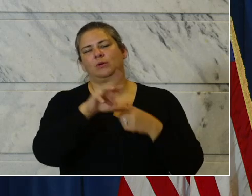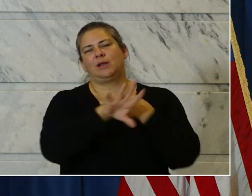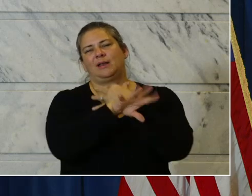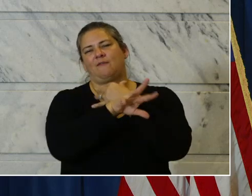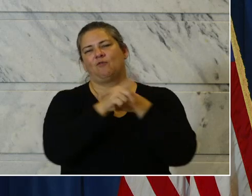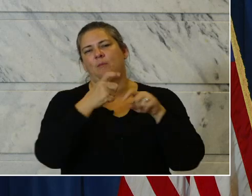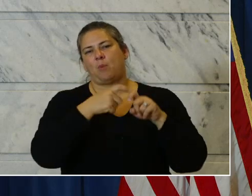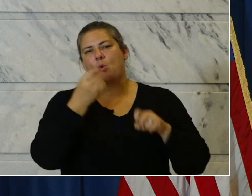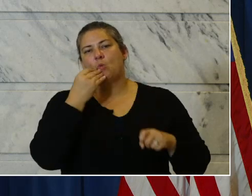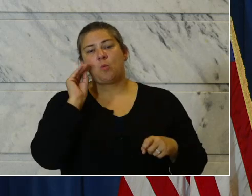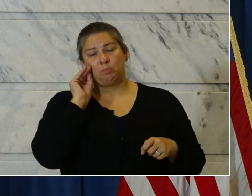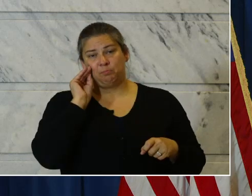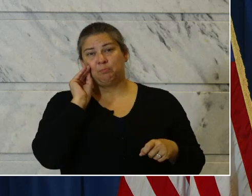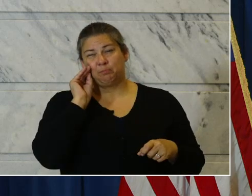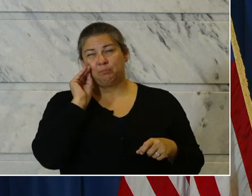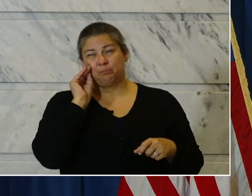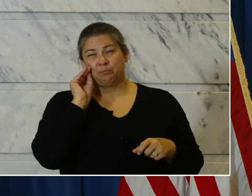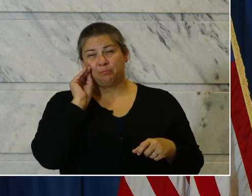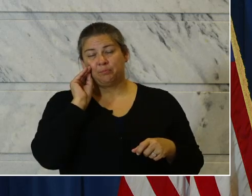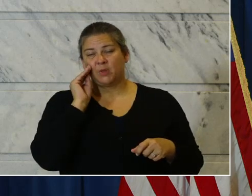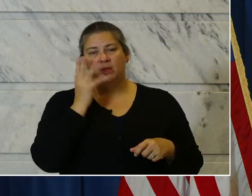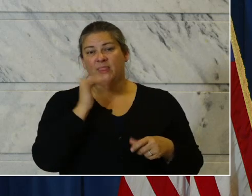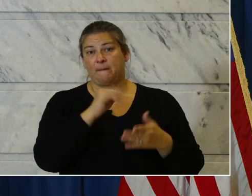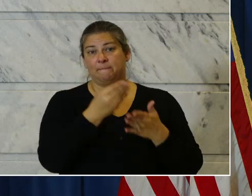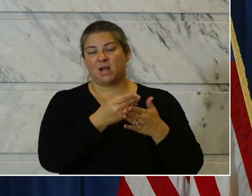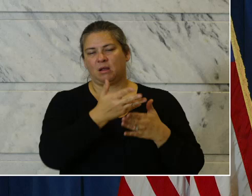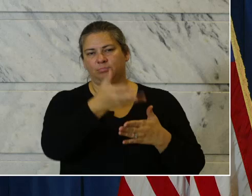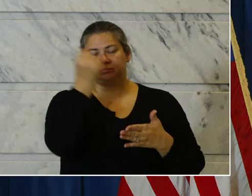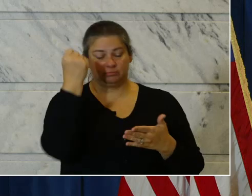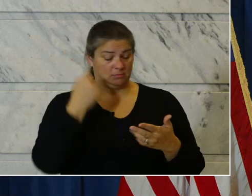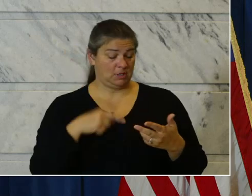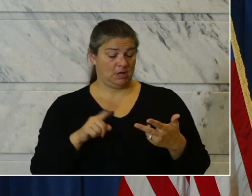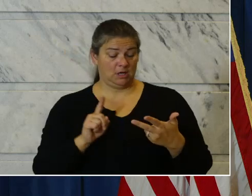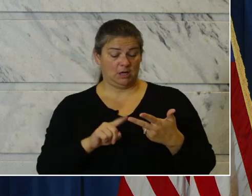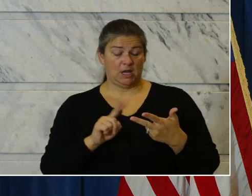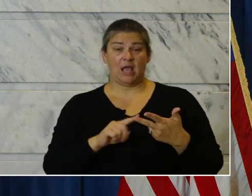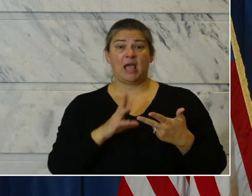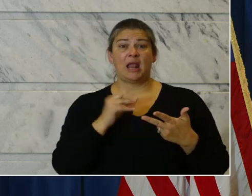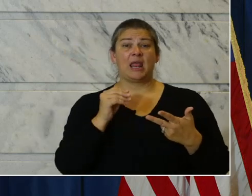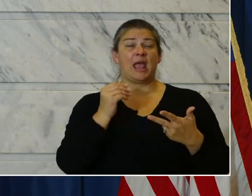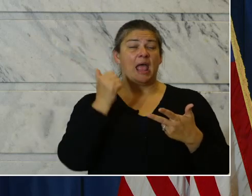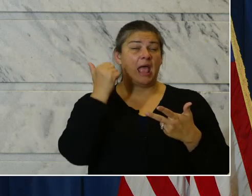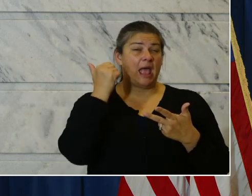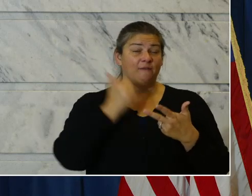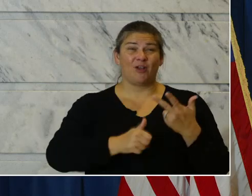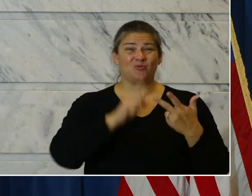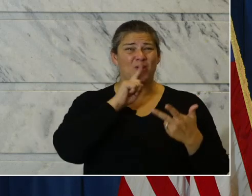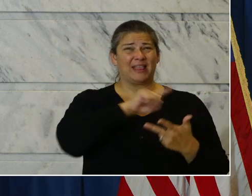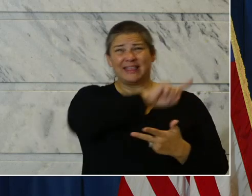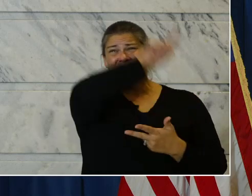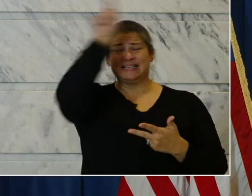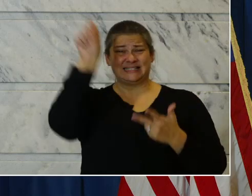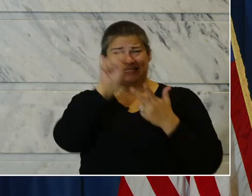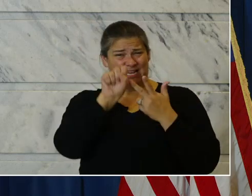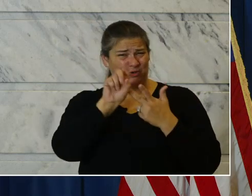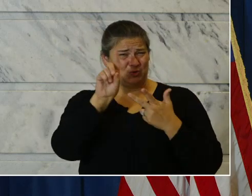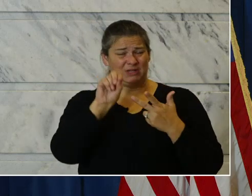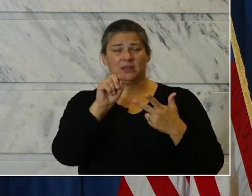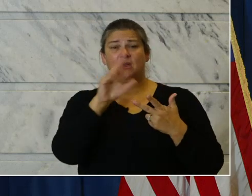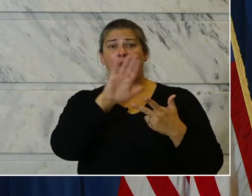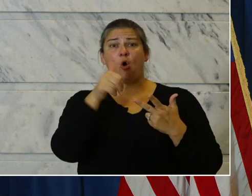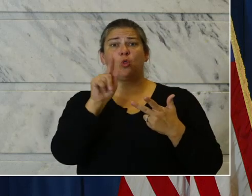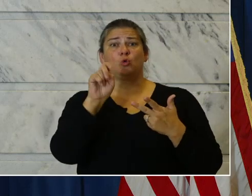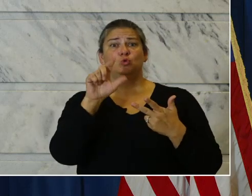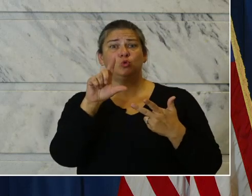most of the day. And then it'll eliminate every tool that every other state is using to fight this virus and that the